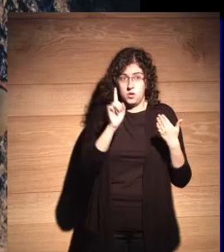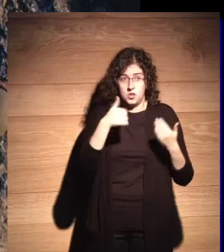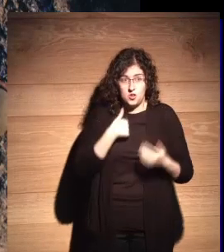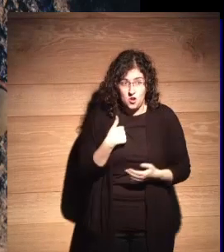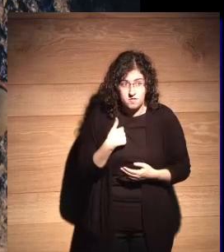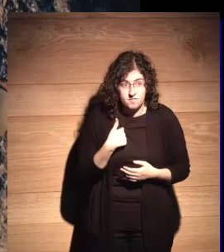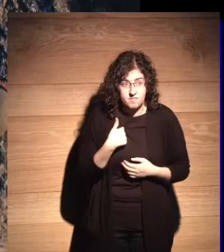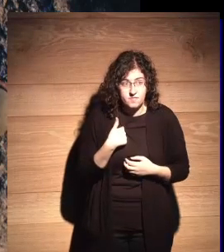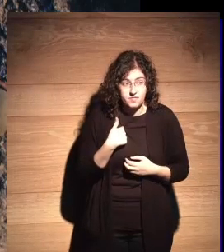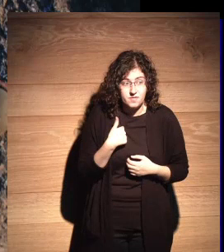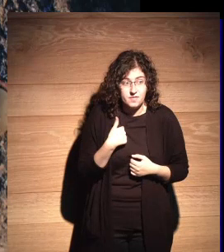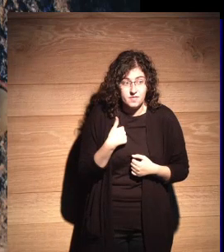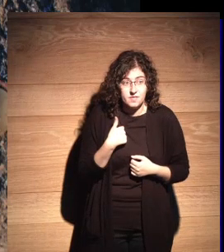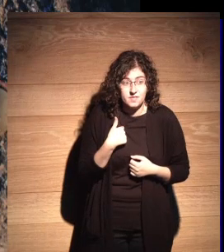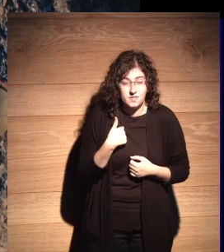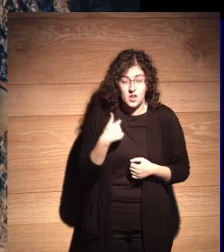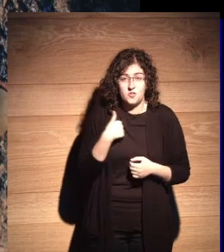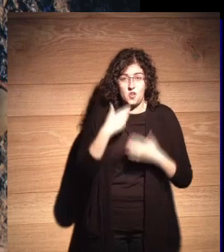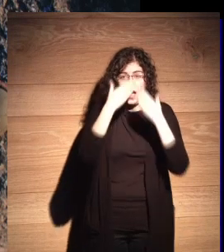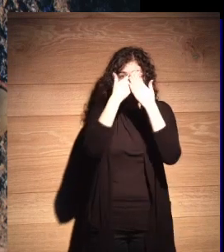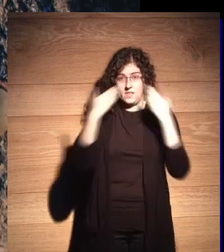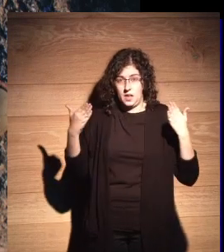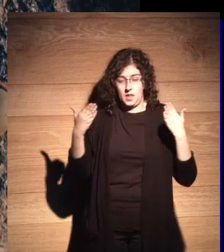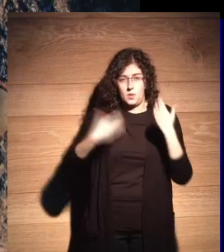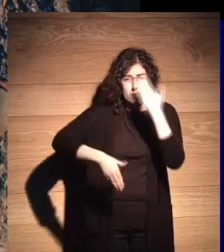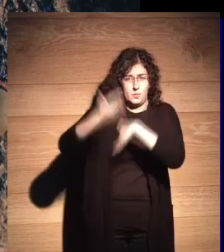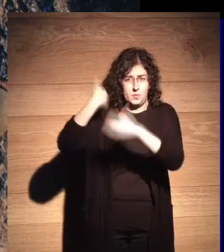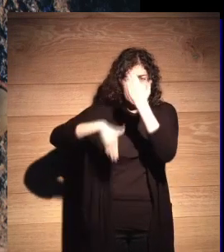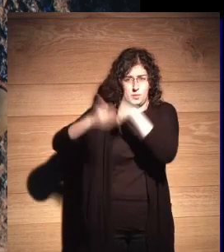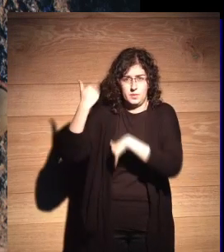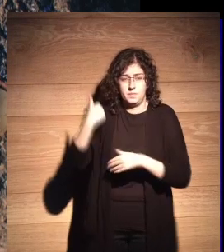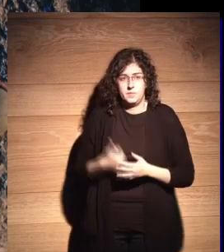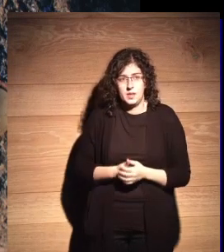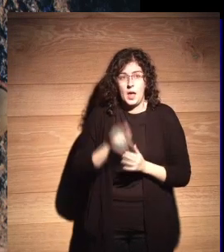in Afghanistan now. Yeah, that's a long time ago. You recognize him?